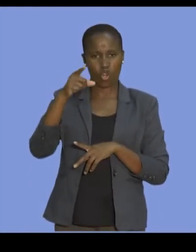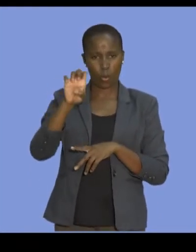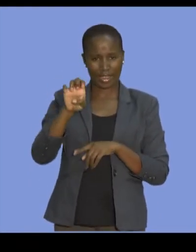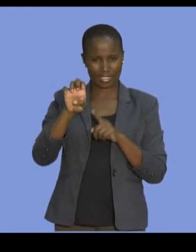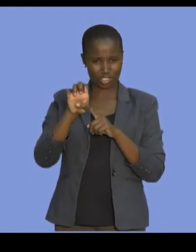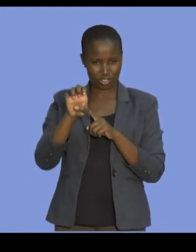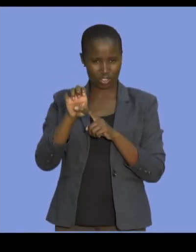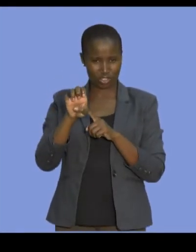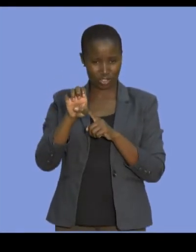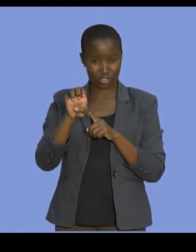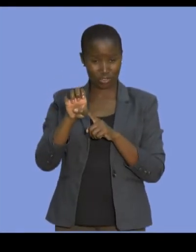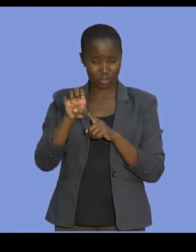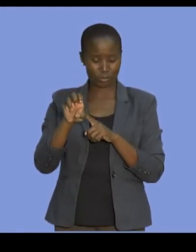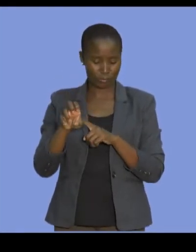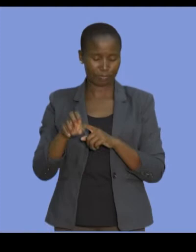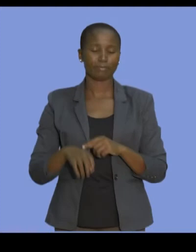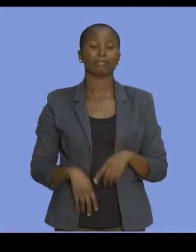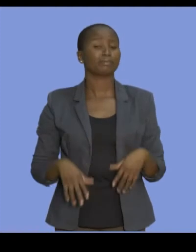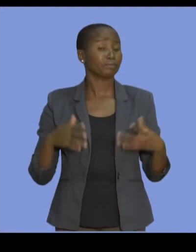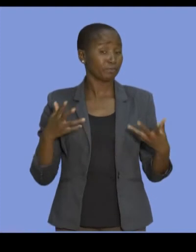interquartile range. Okay.